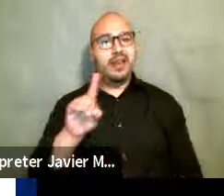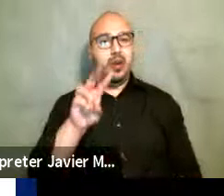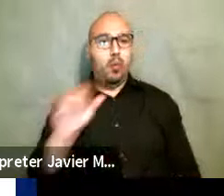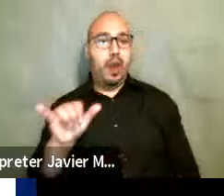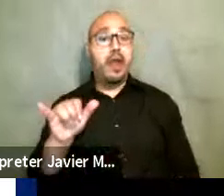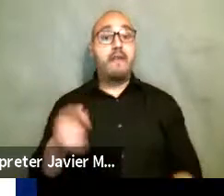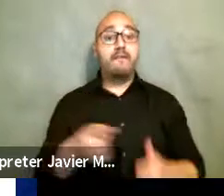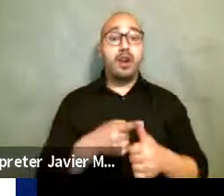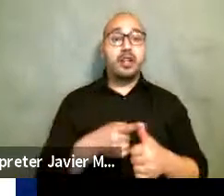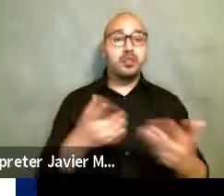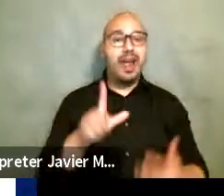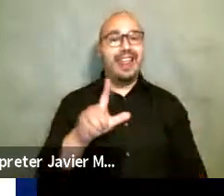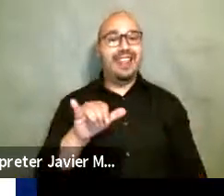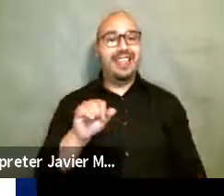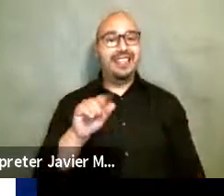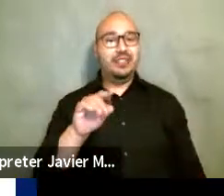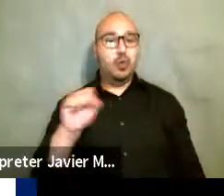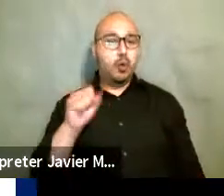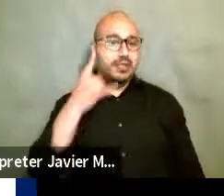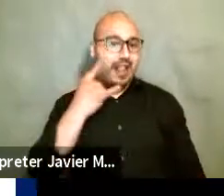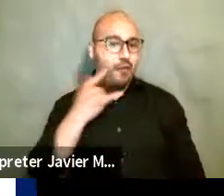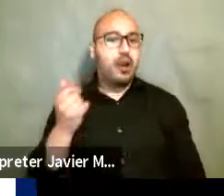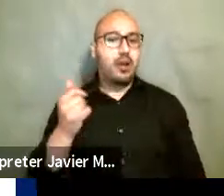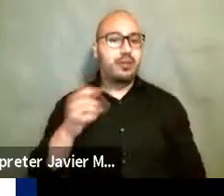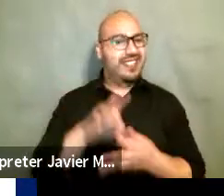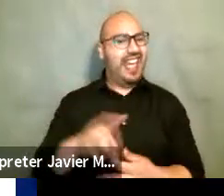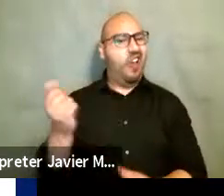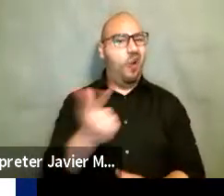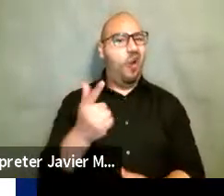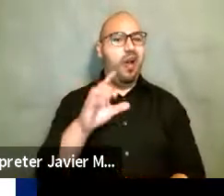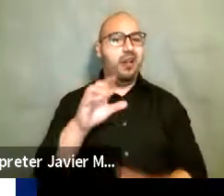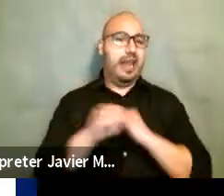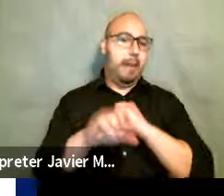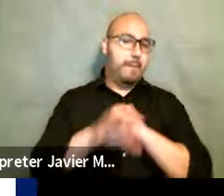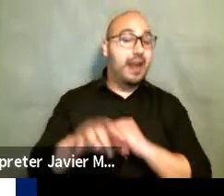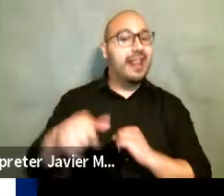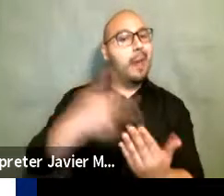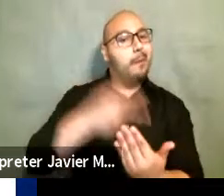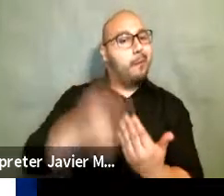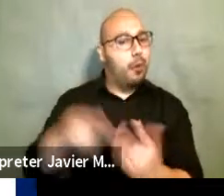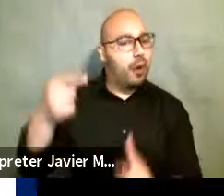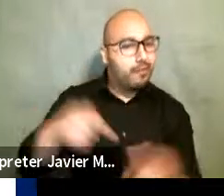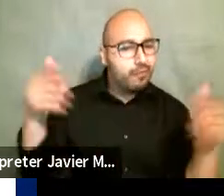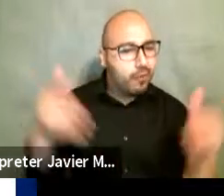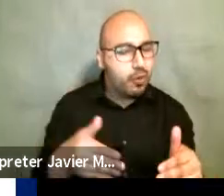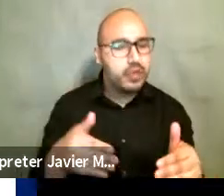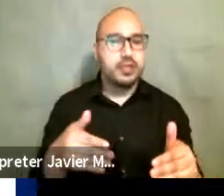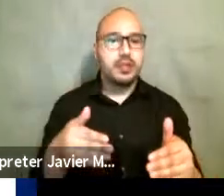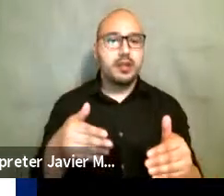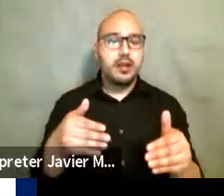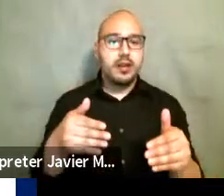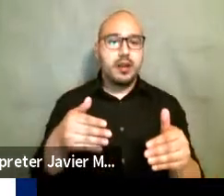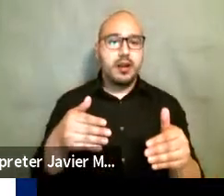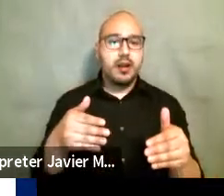was the Listos California for All campaign. And so this program focuses on ensuring that the